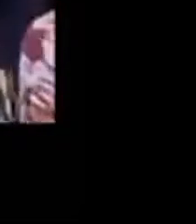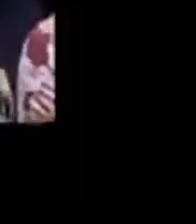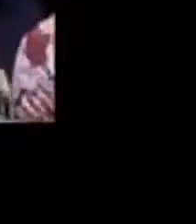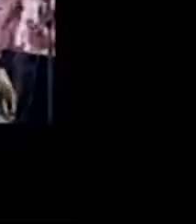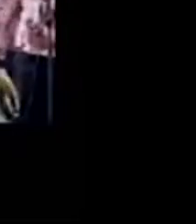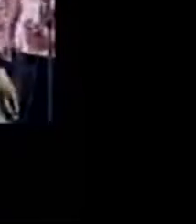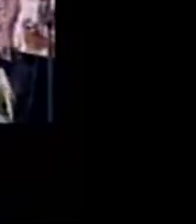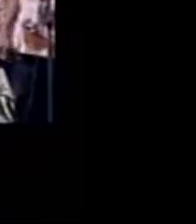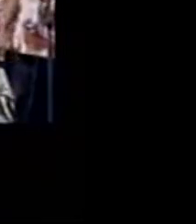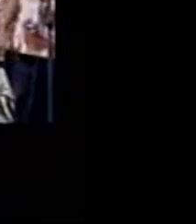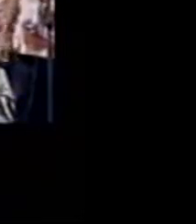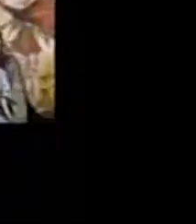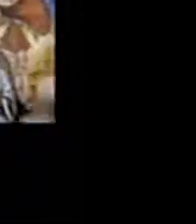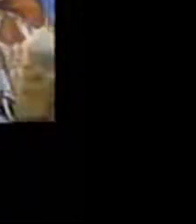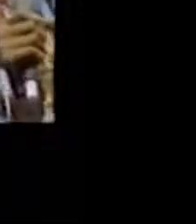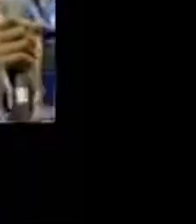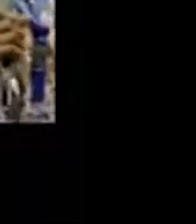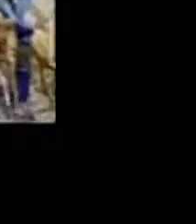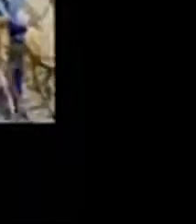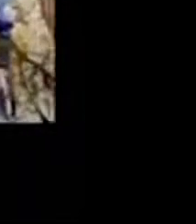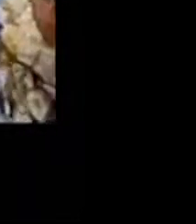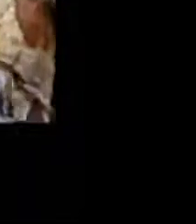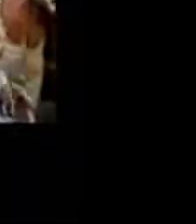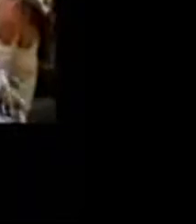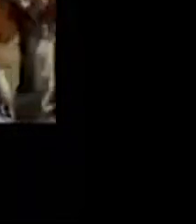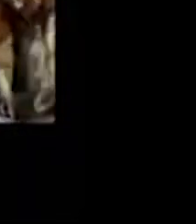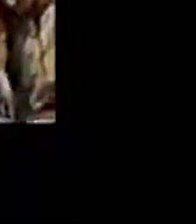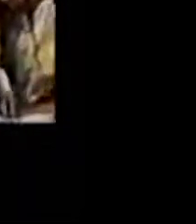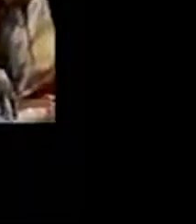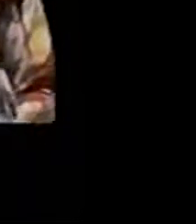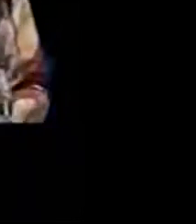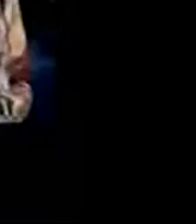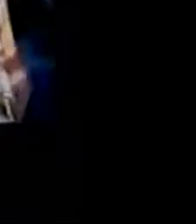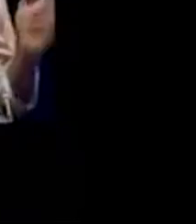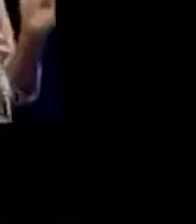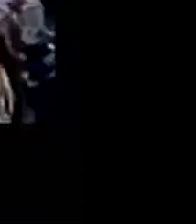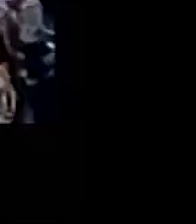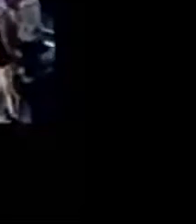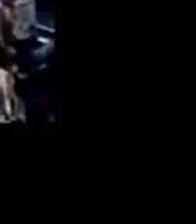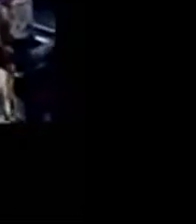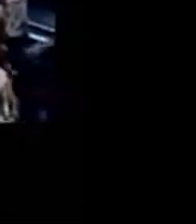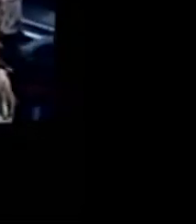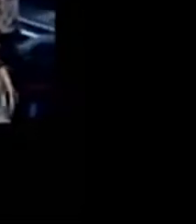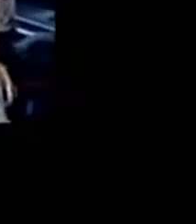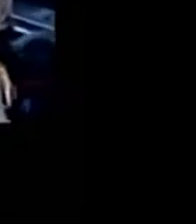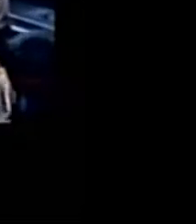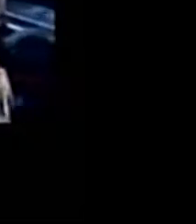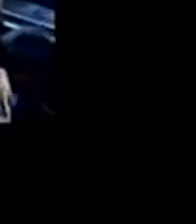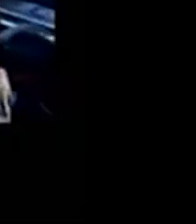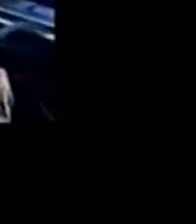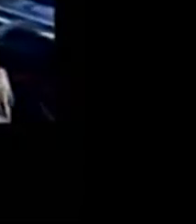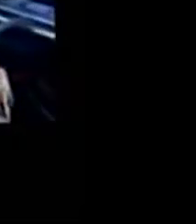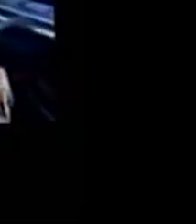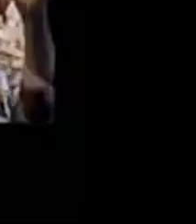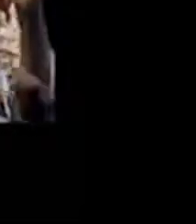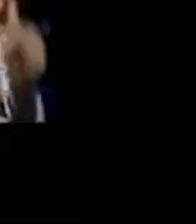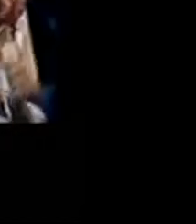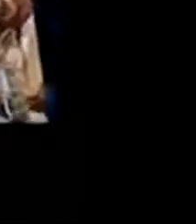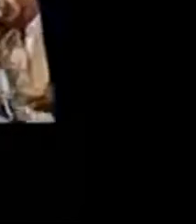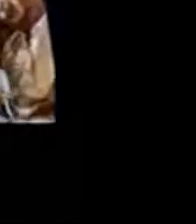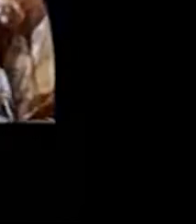the Lord will save you the Lord will bless you he's still the